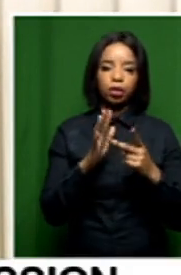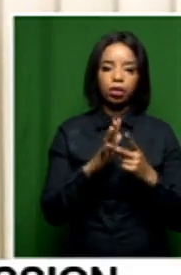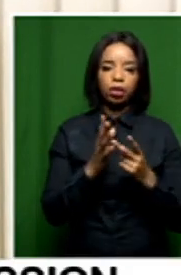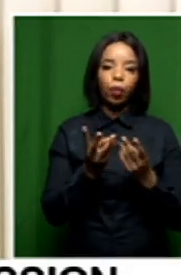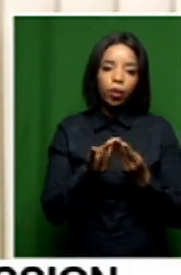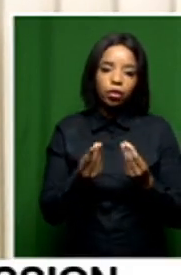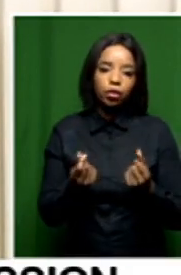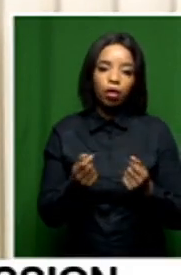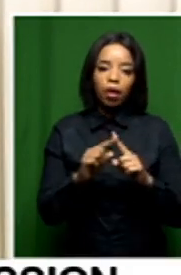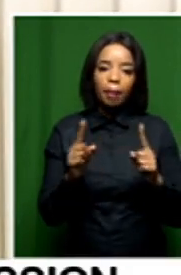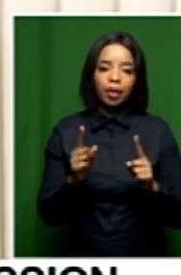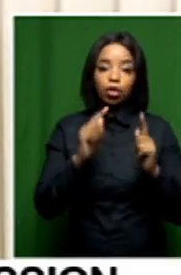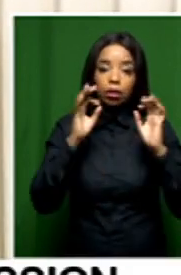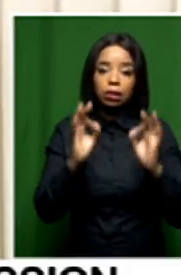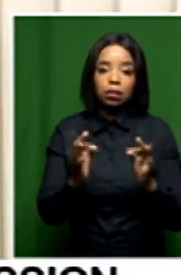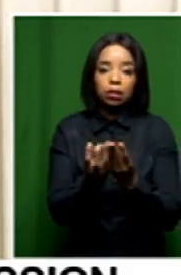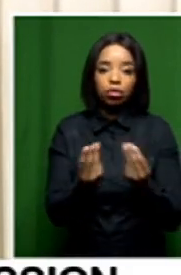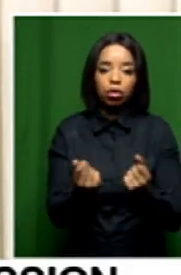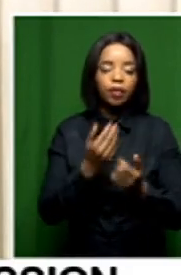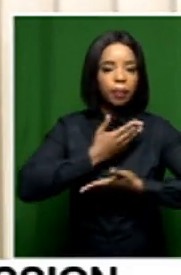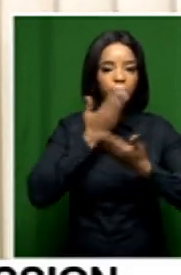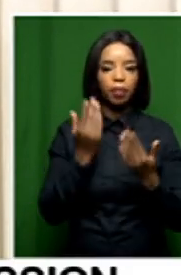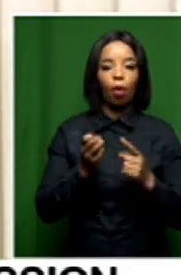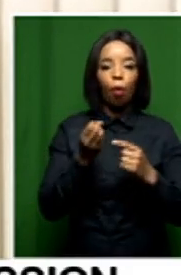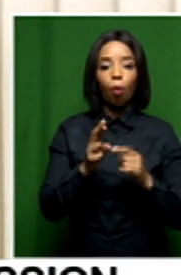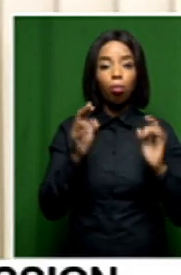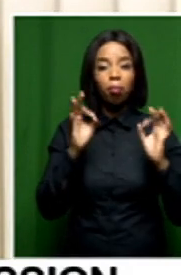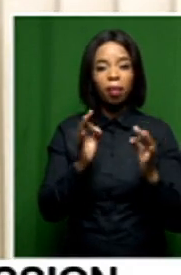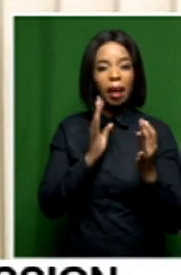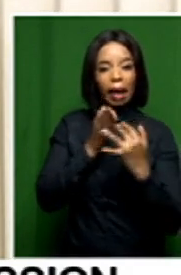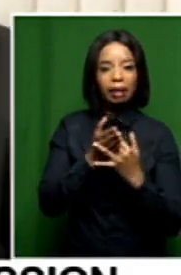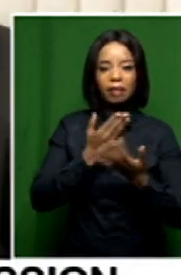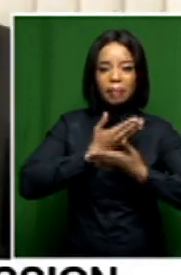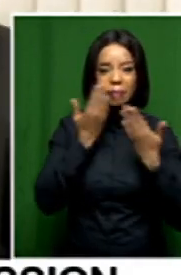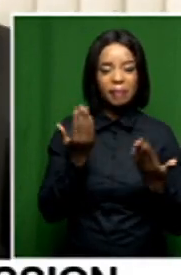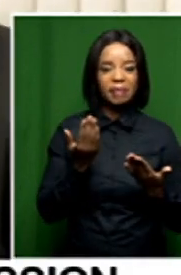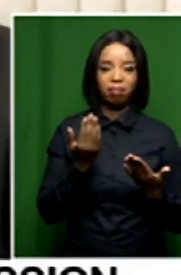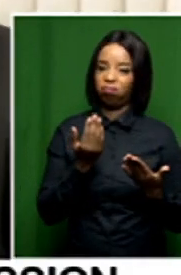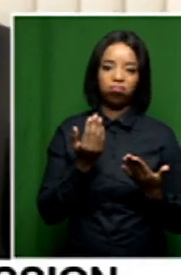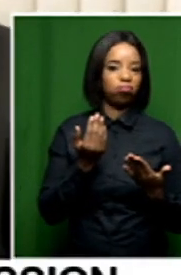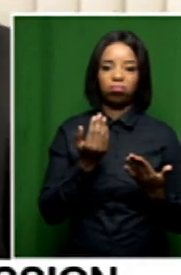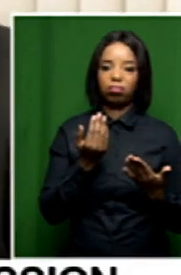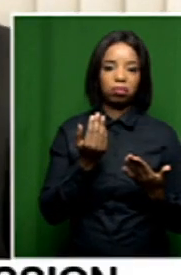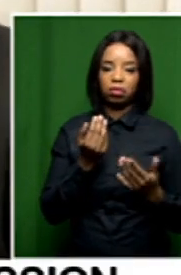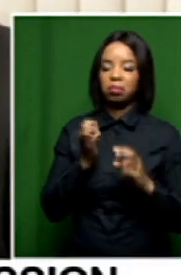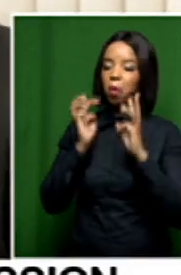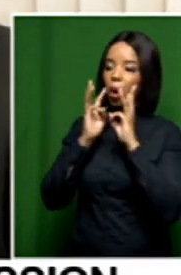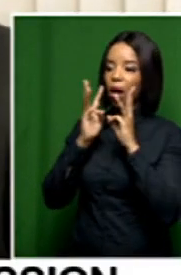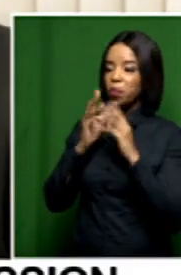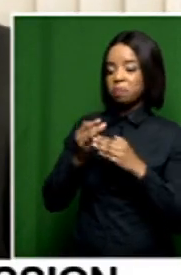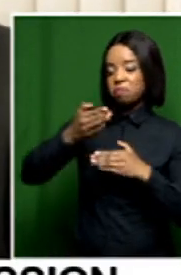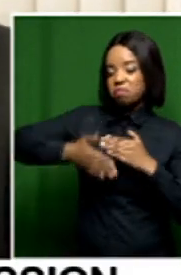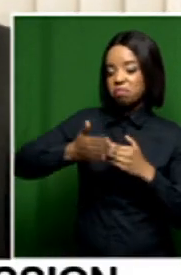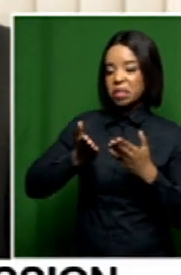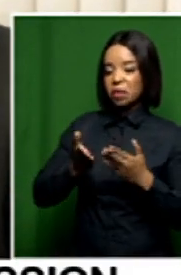single year with no results, with no interventions at the end of the day. Well, we have to leave it there. But thank you so much for your time this